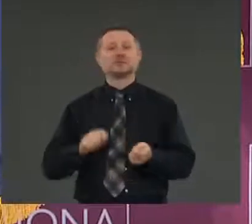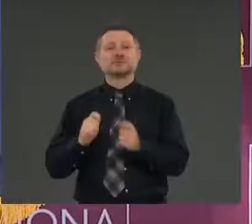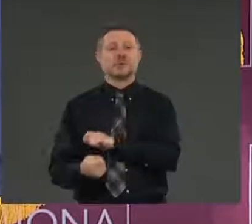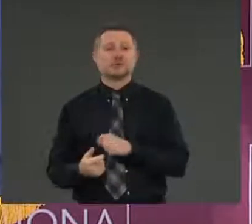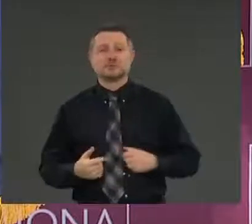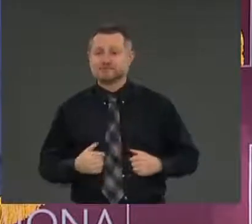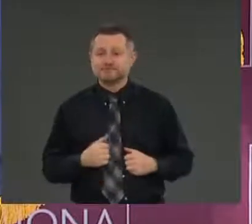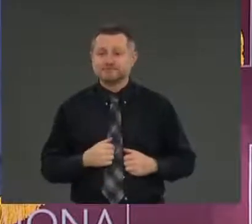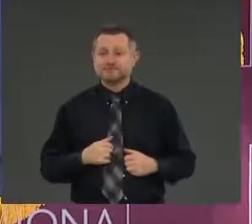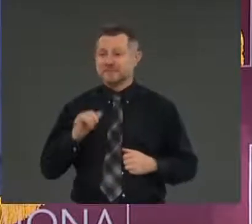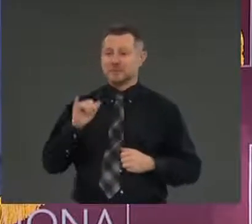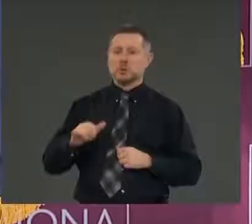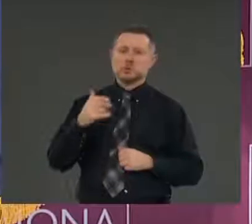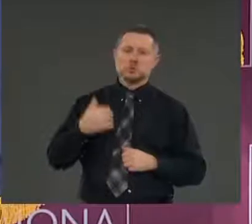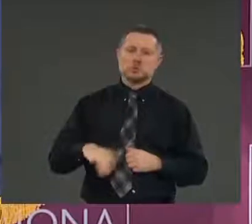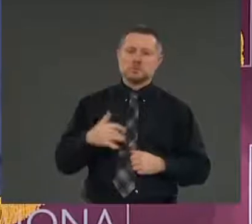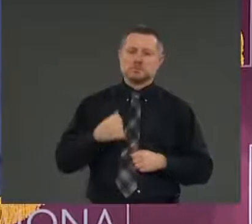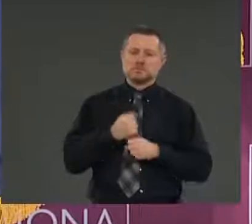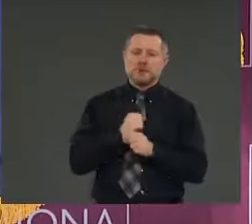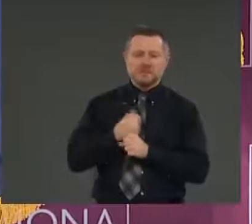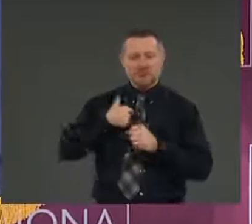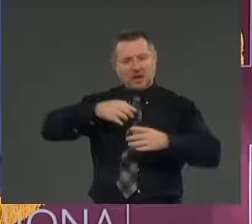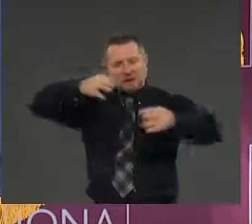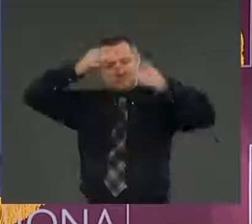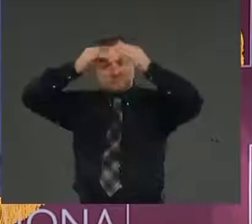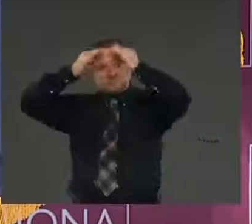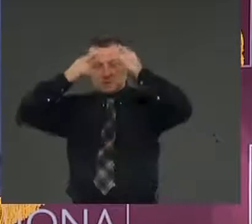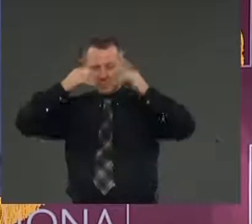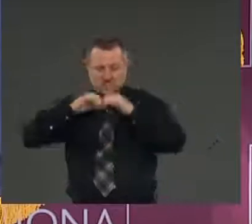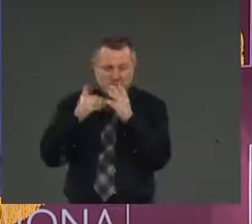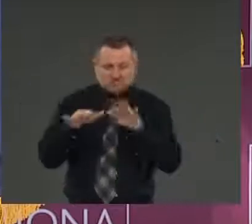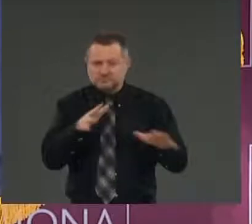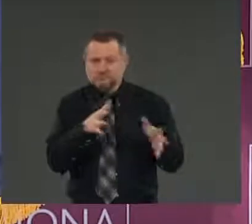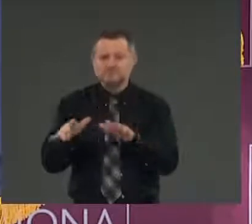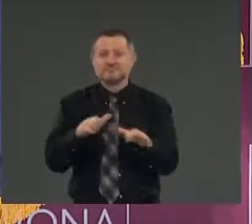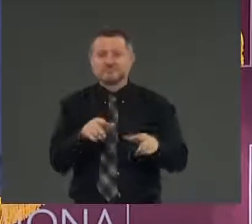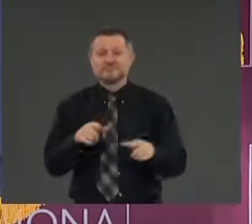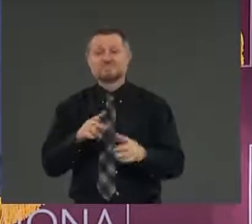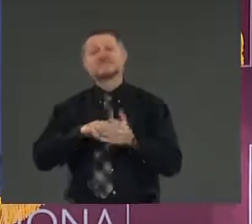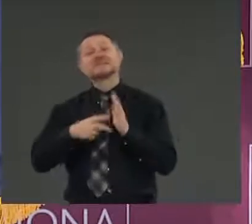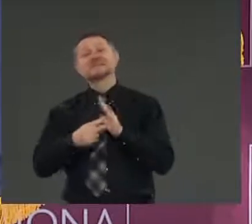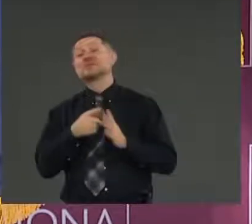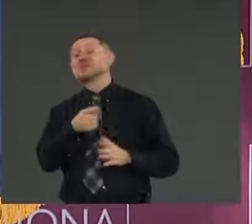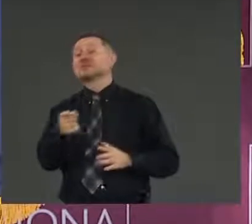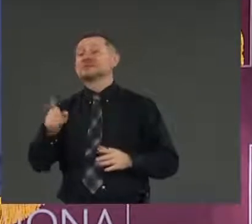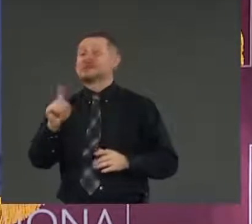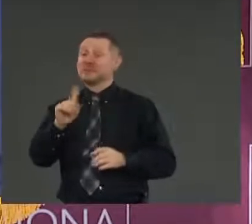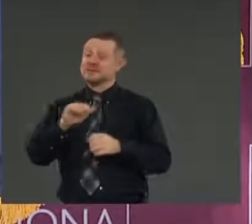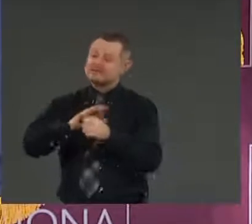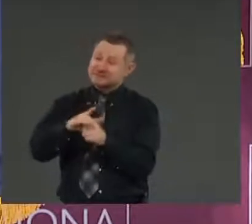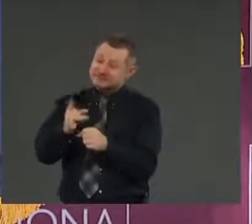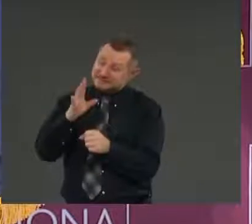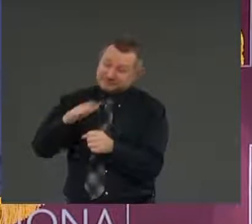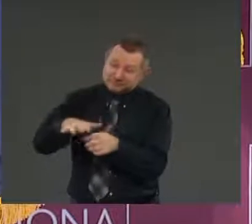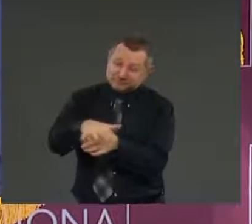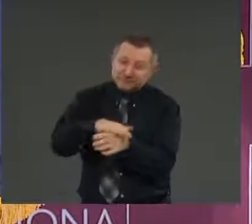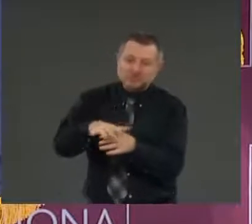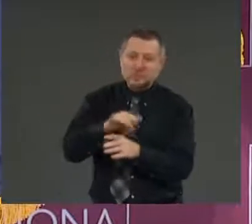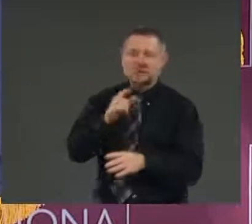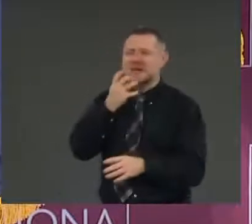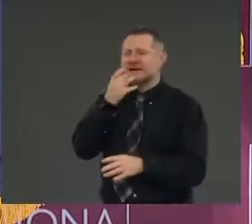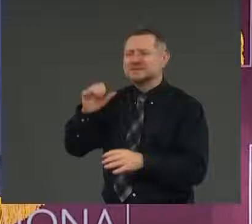keeps me up at night. And the hot spots, higher infection rate, higher hospitalization